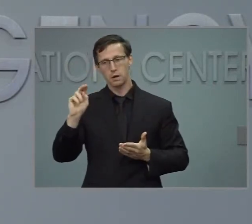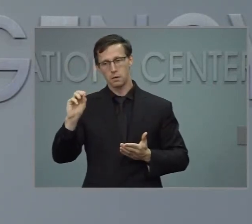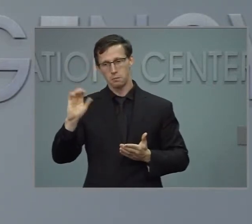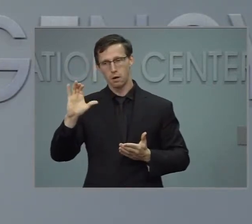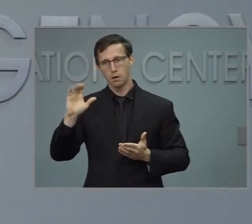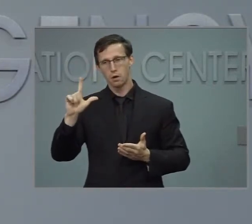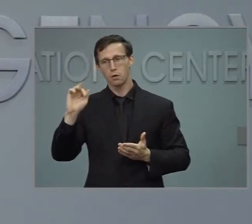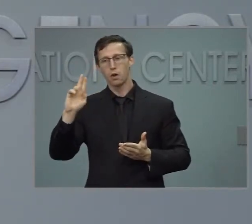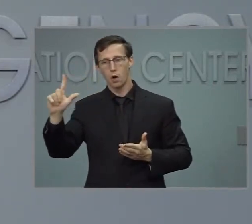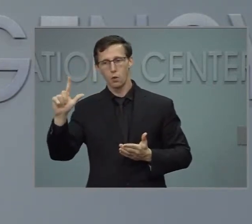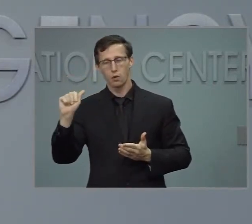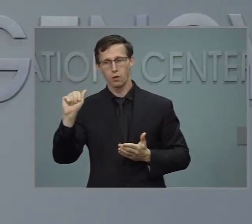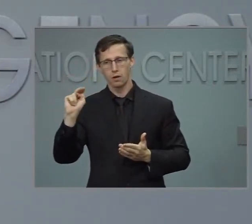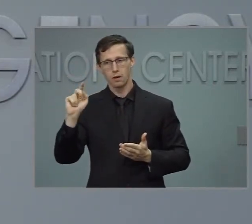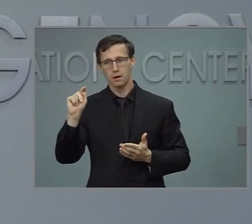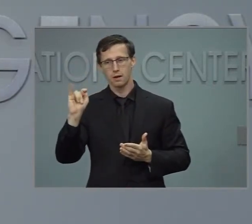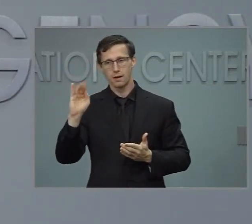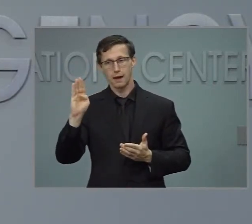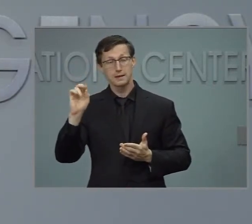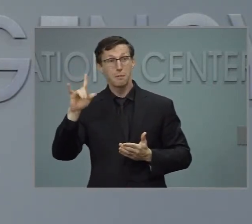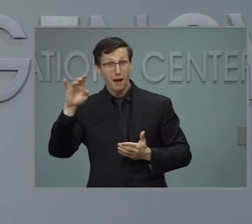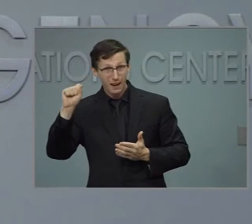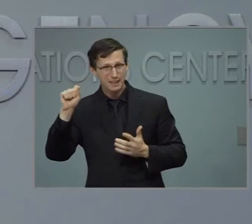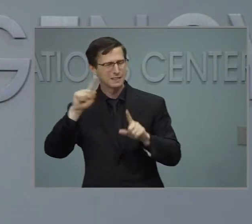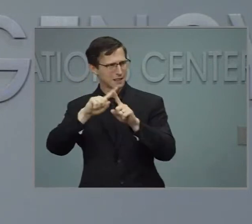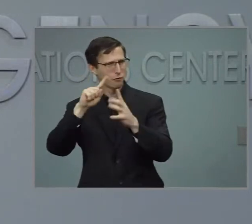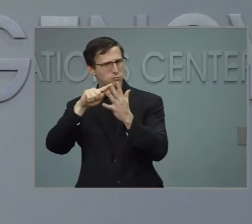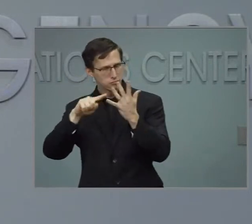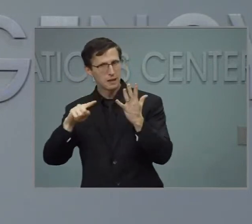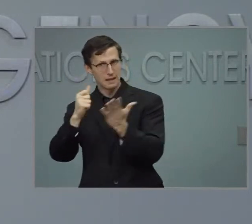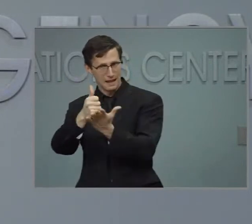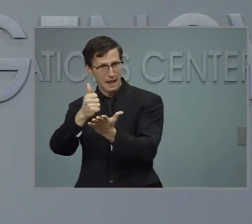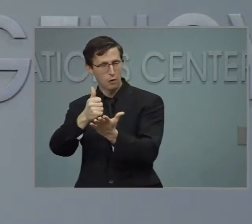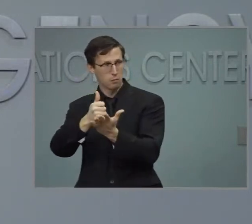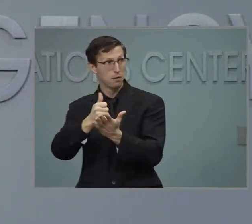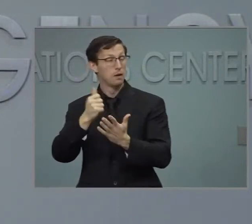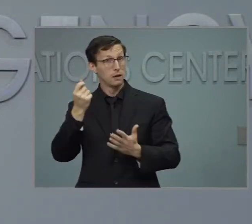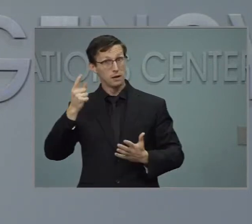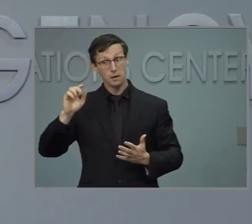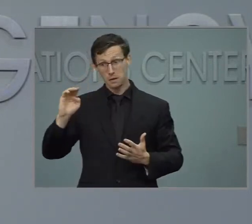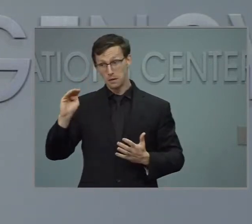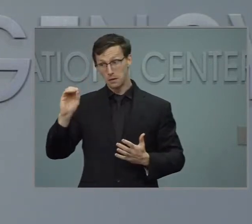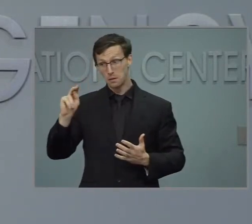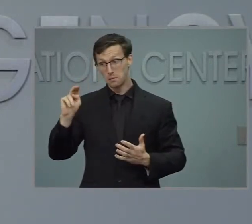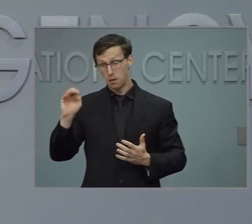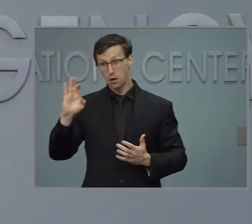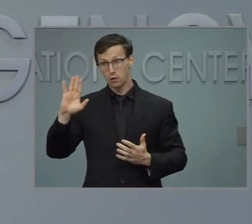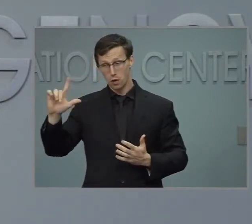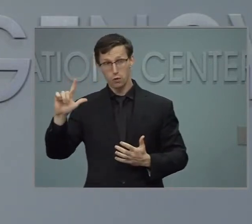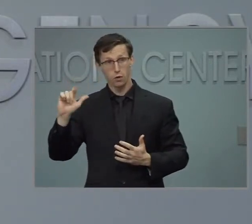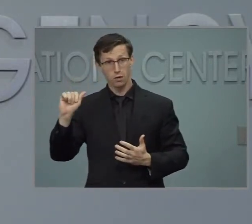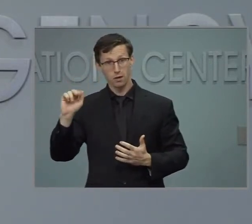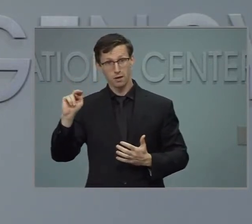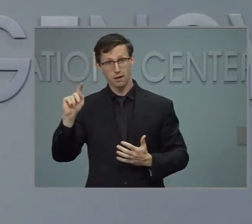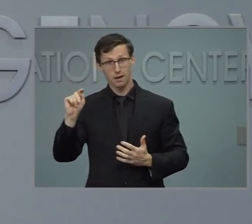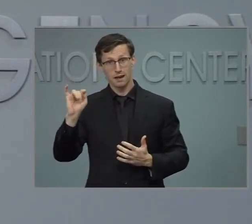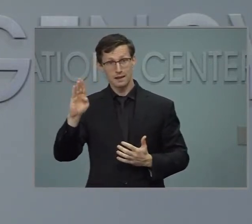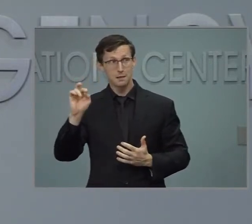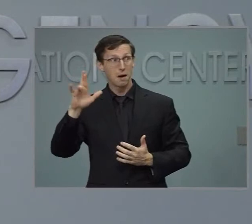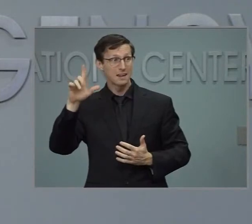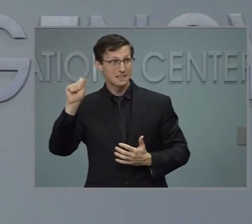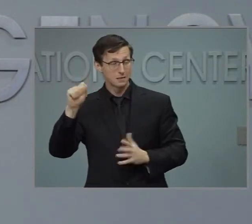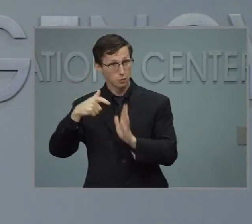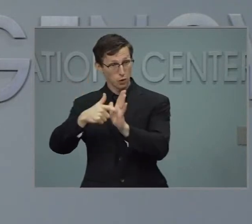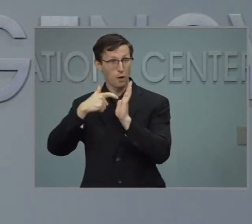health systems is making sure that patients and doctors know that monoclonal antibodies are available. It needs to be used in the first